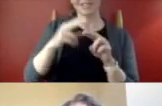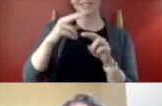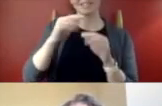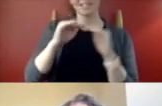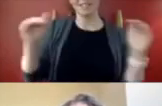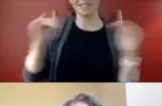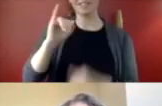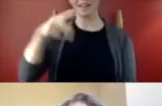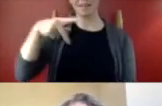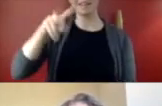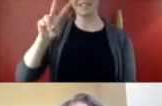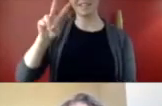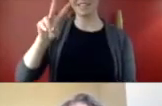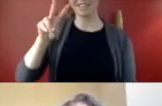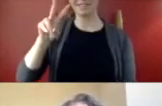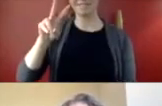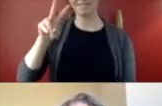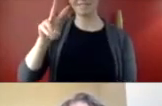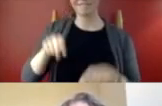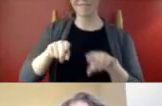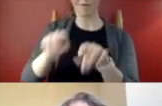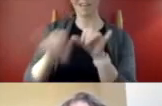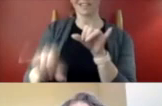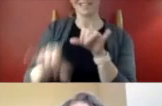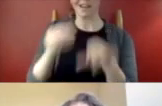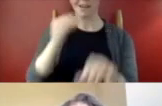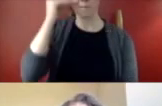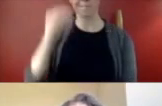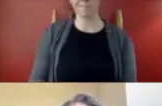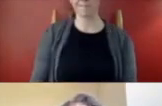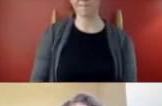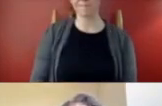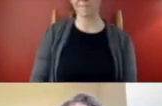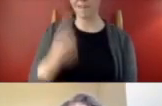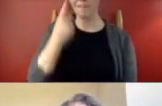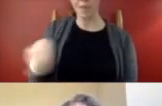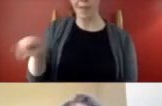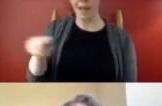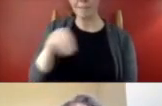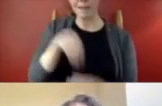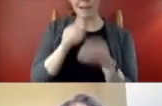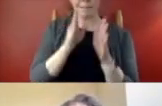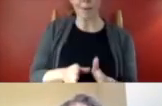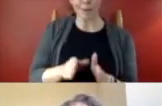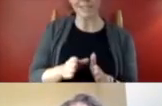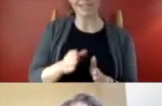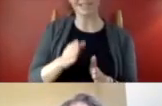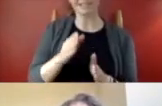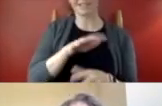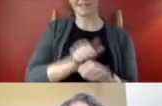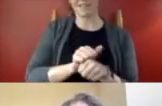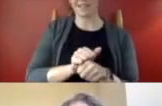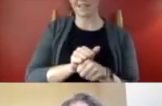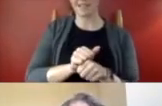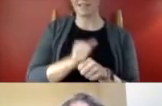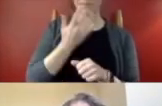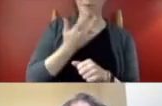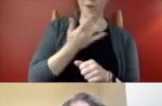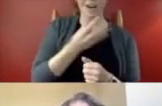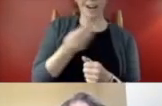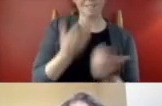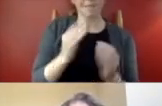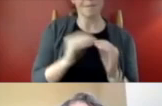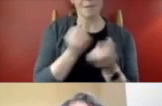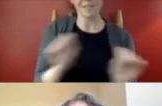stay-at-home orders. For these patients, an in-person visit may be preferred, even safer. In navigating decisions